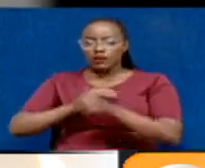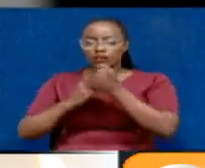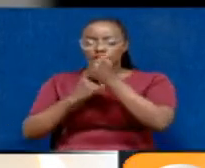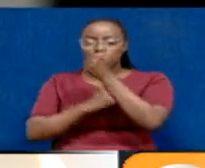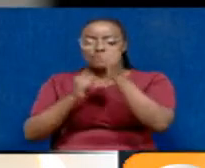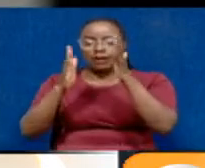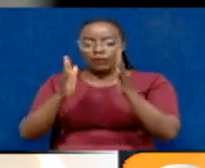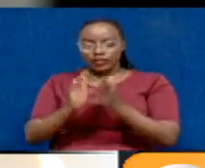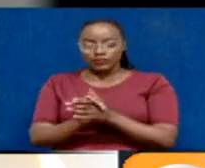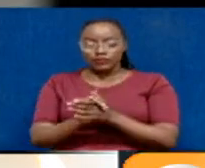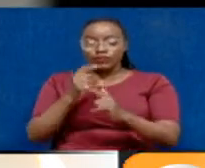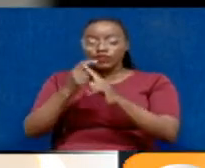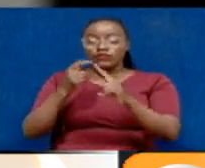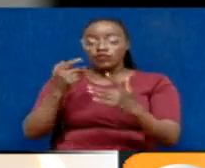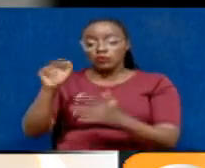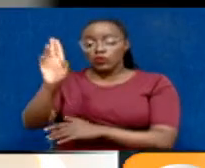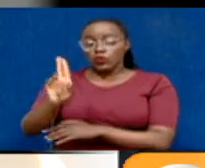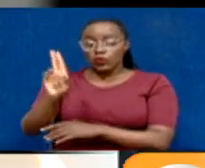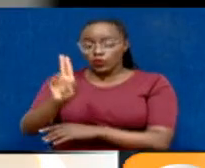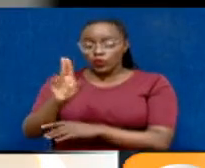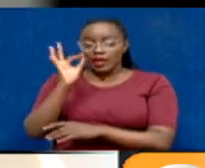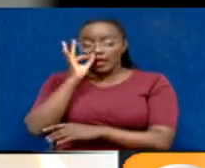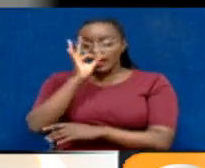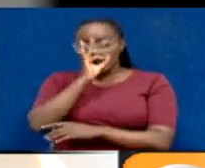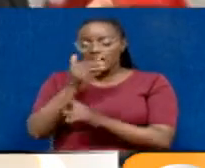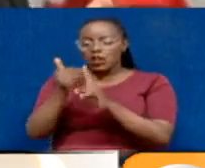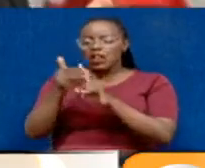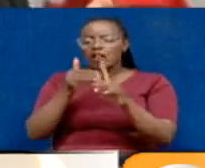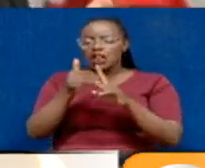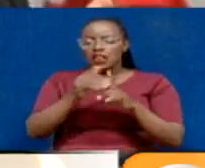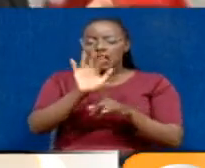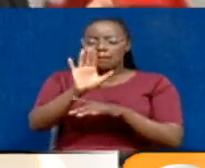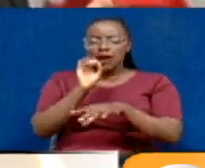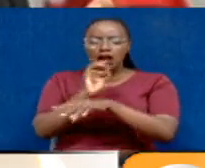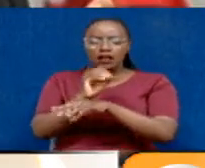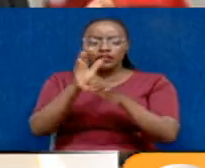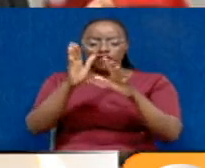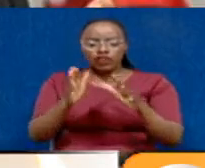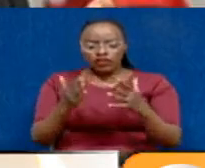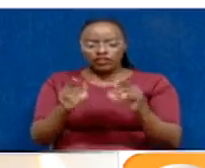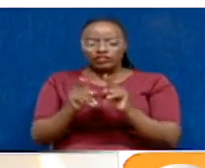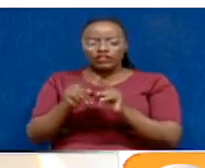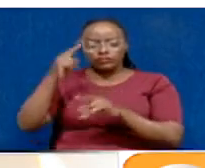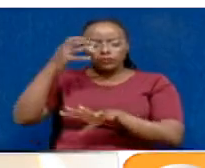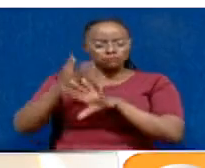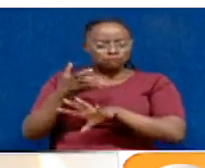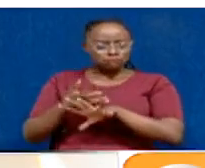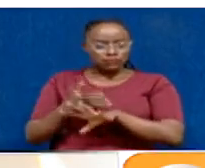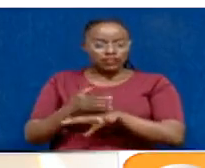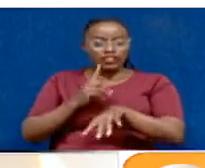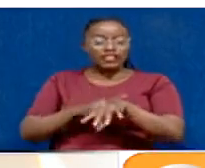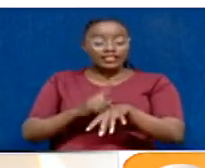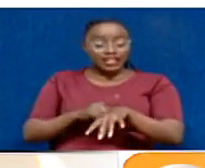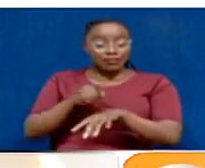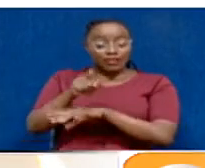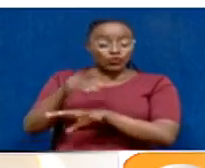supporters. Wakati huo, kulingana na Rais Kenyatta, Kibaki alishawishiwa na baadhi ya washauri wake kukaa ngumu. When moments were